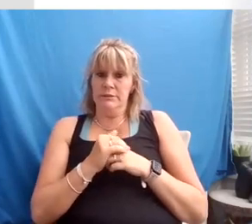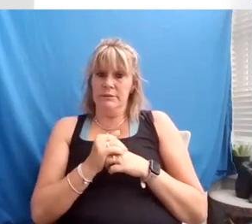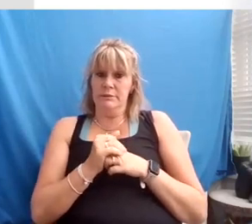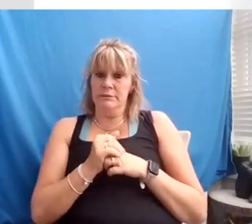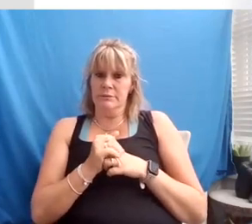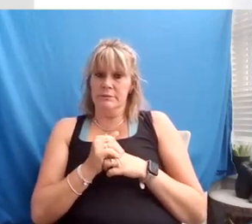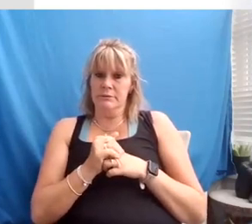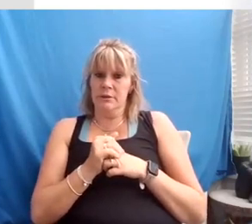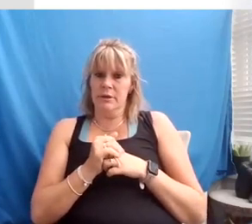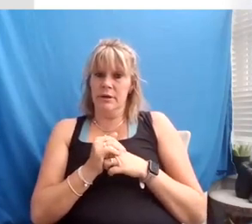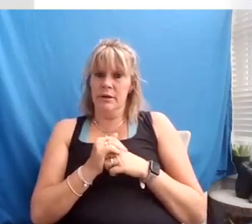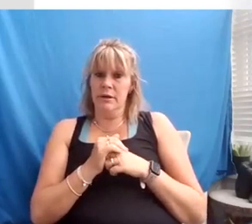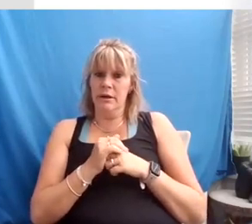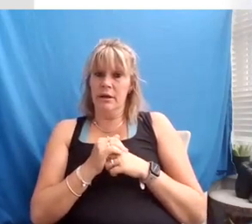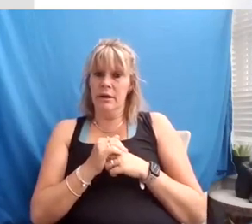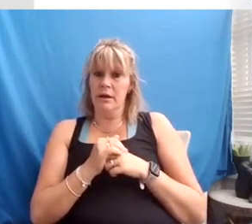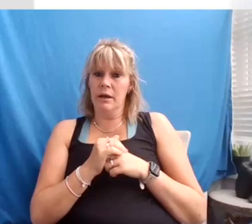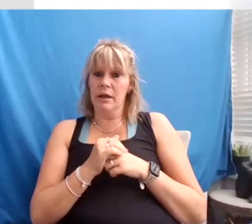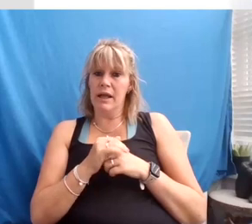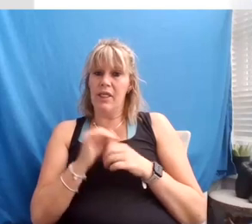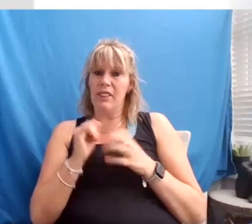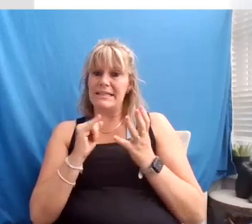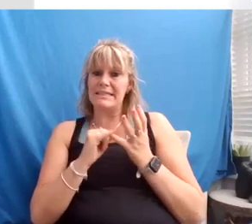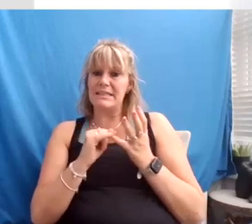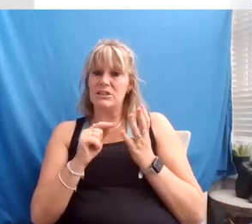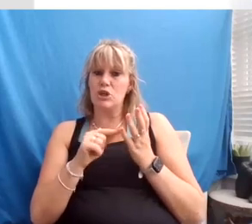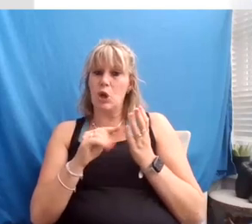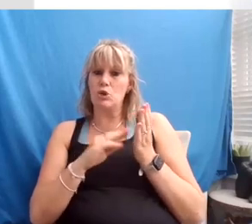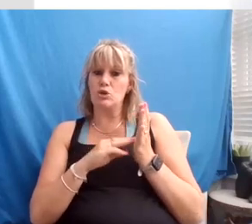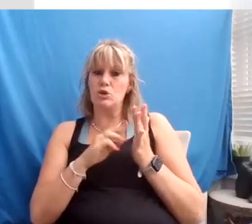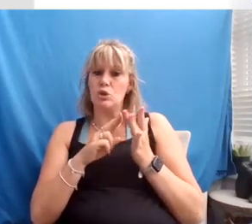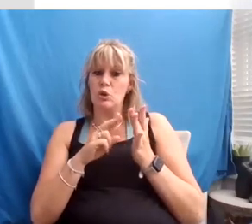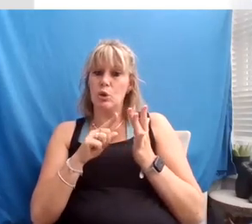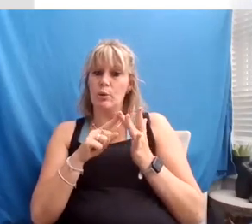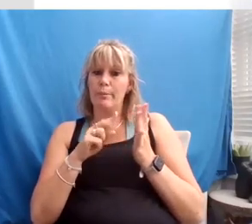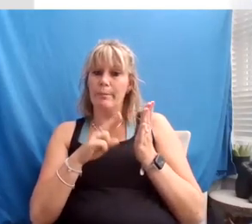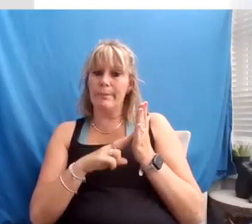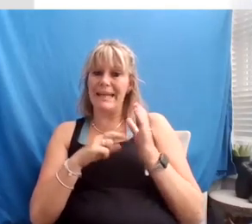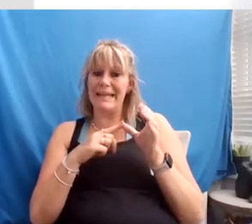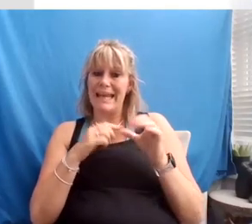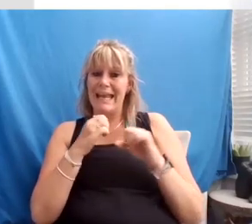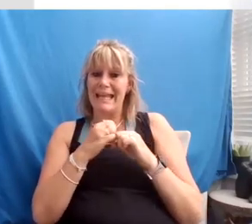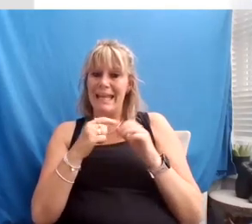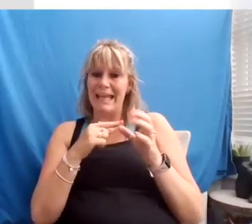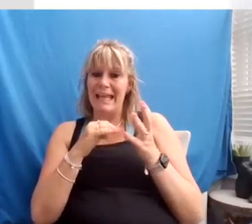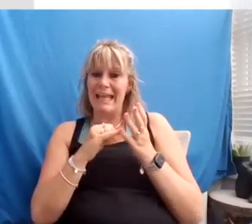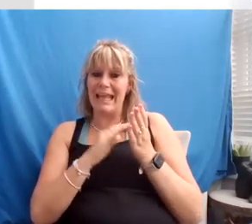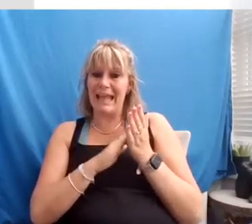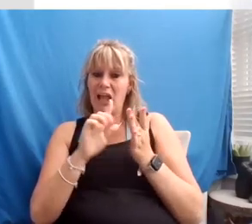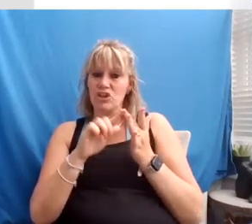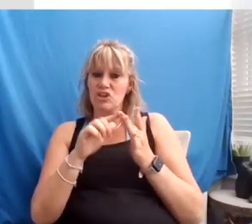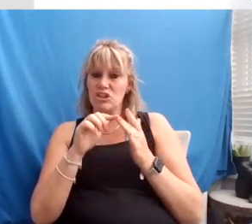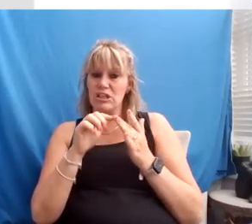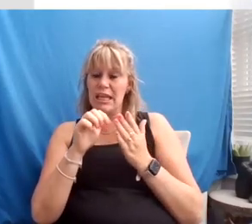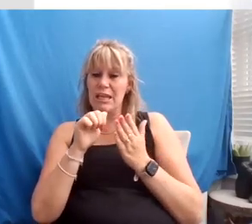So this is a couple of Suminagashi prints, which is floating ink.